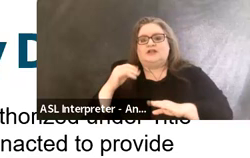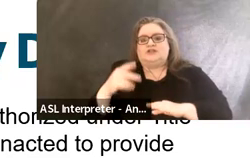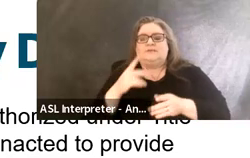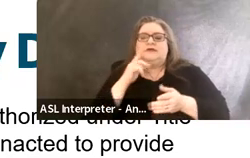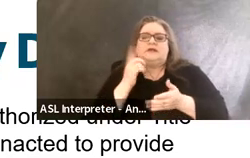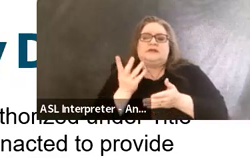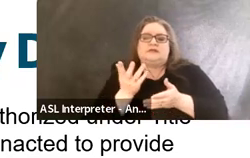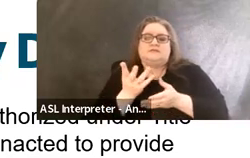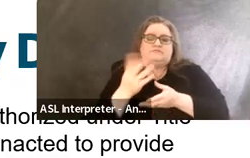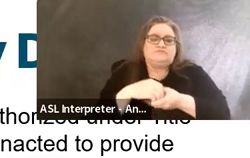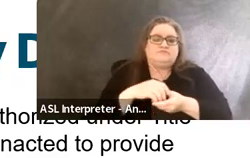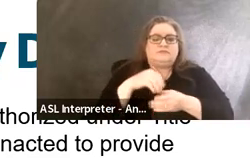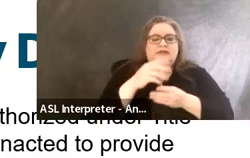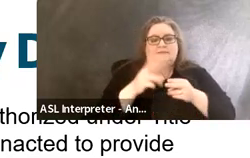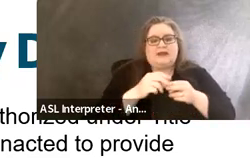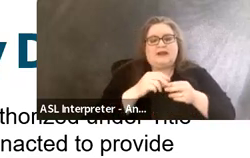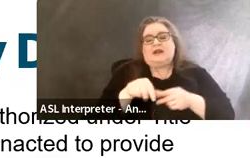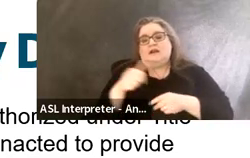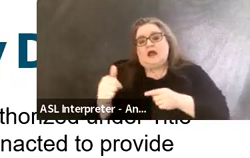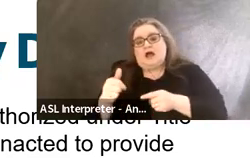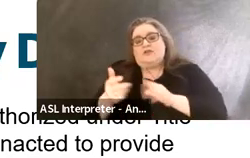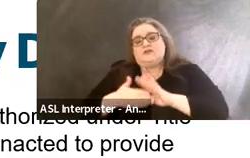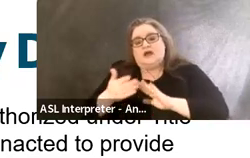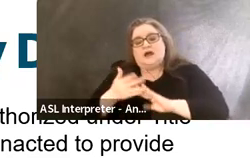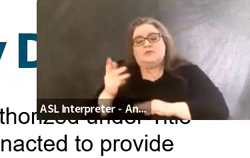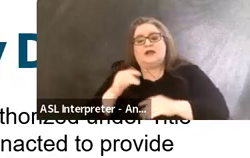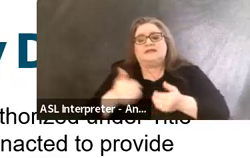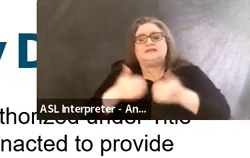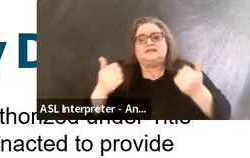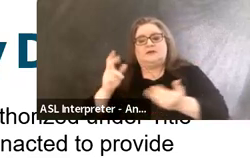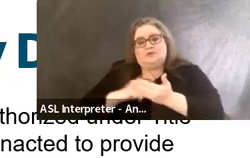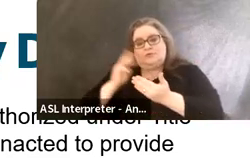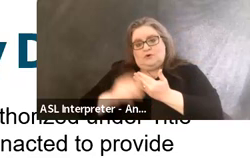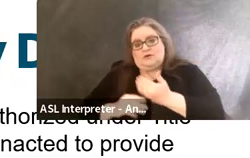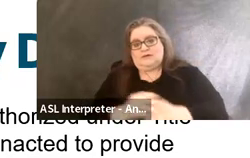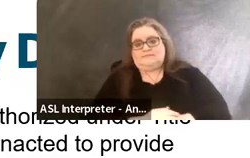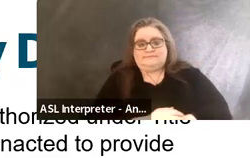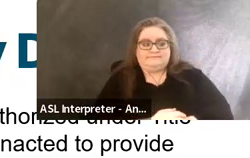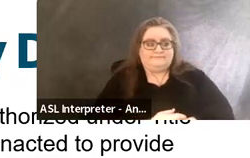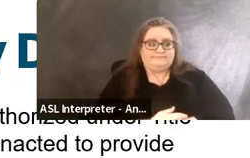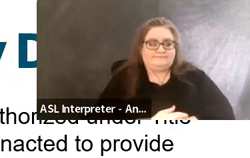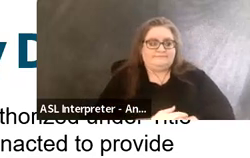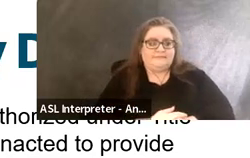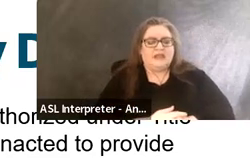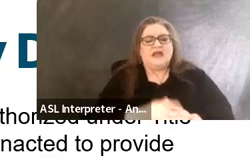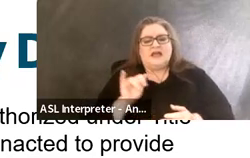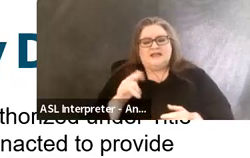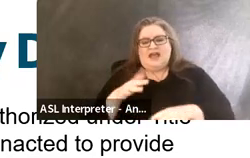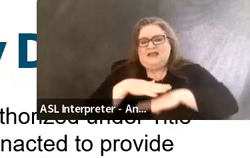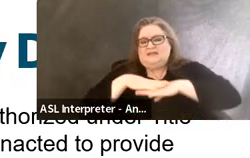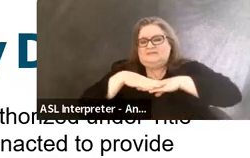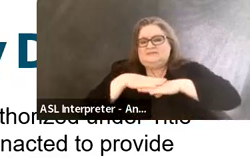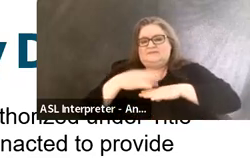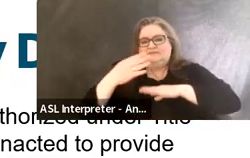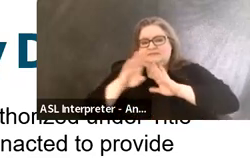of Medicaid, while others operate it as a separate program. So that's a little bit of the history.